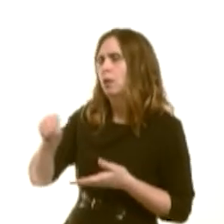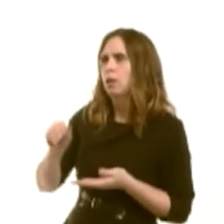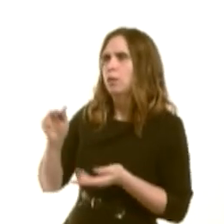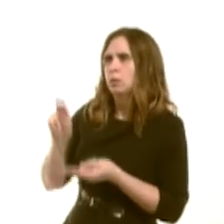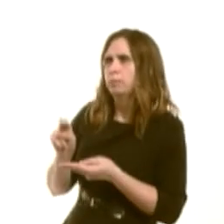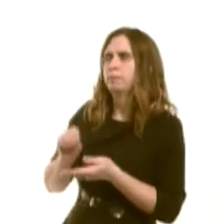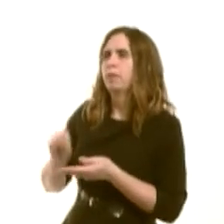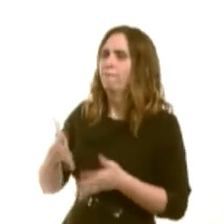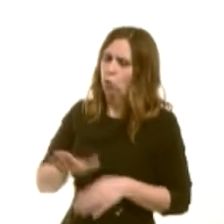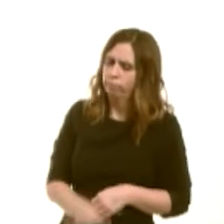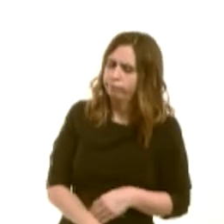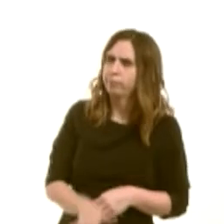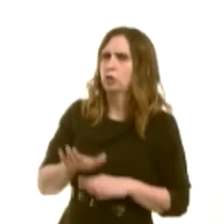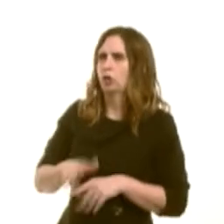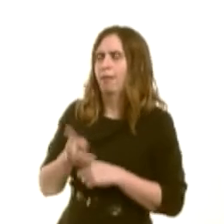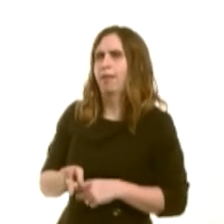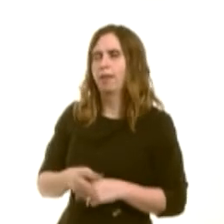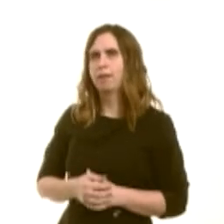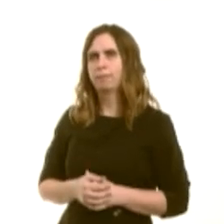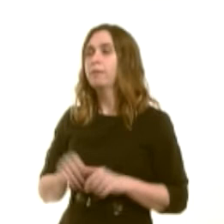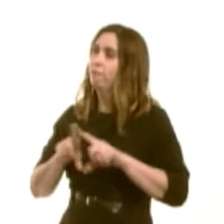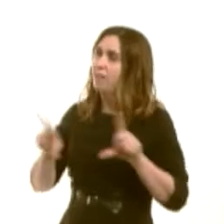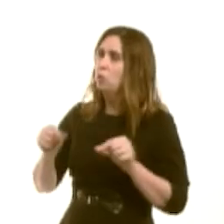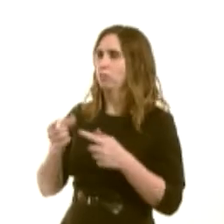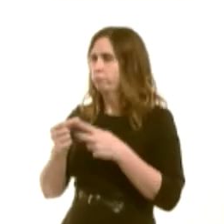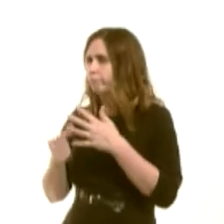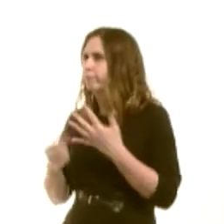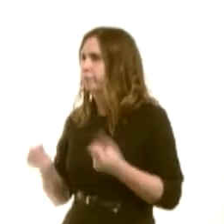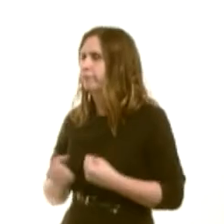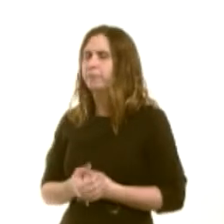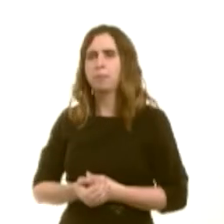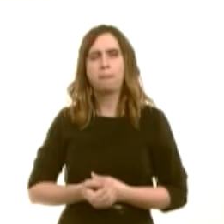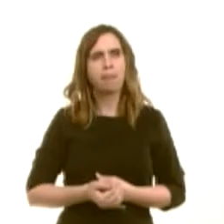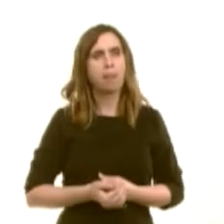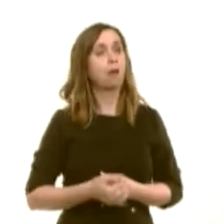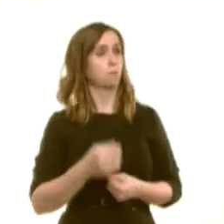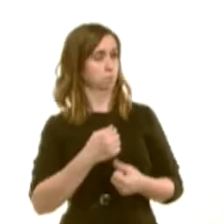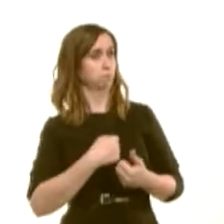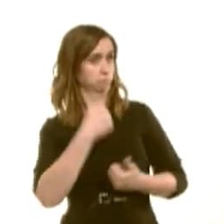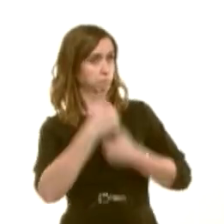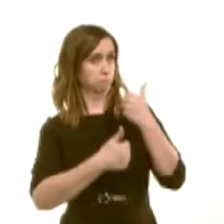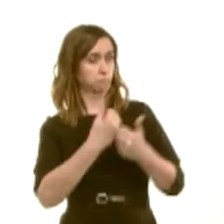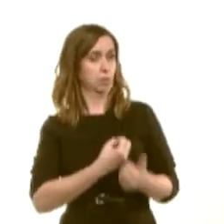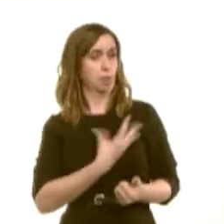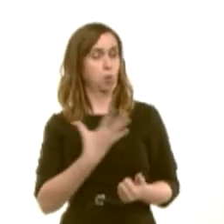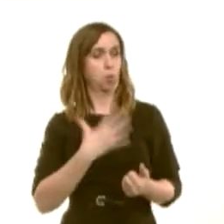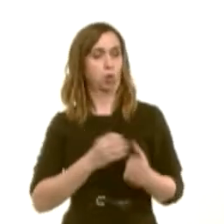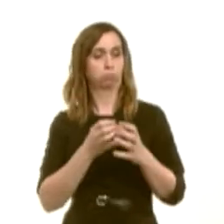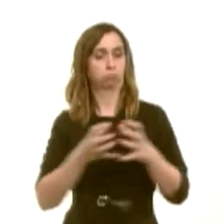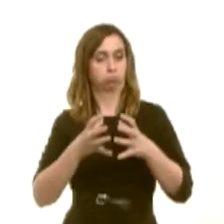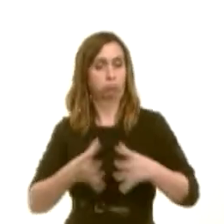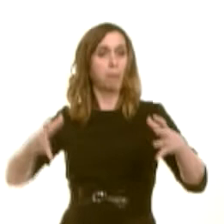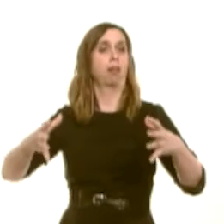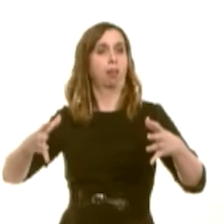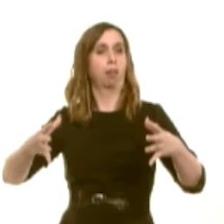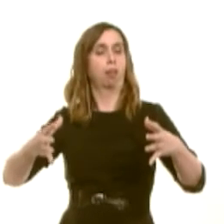early years and childcare. Thank you, First Minister, for that response. I welcome Welsh Labour's commitment to double the amount of childcare available